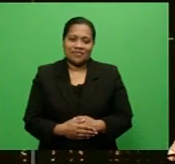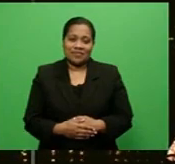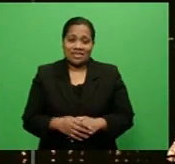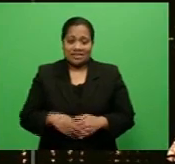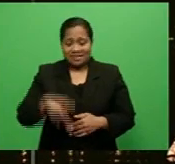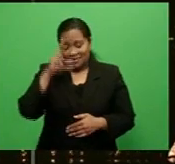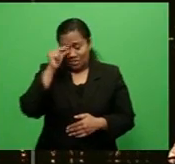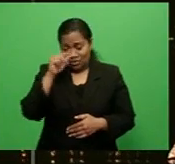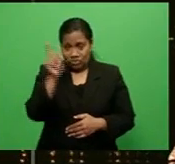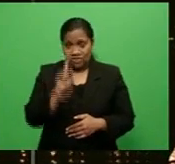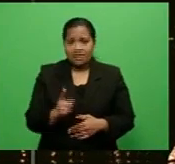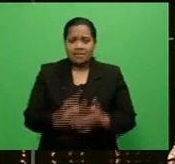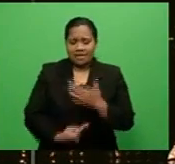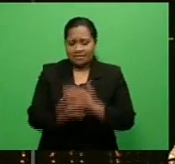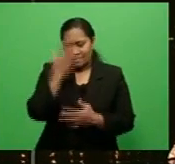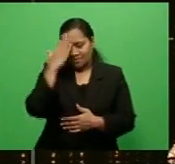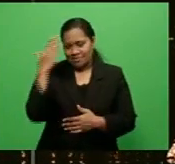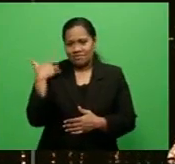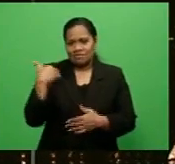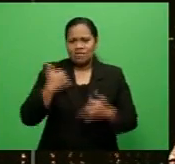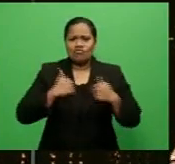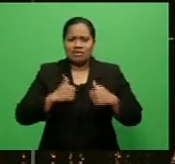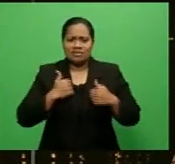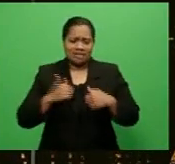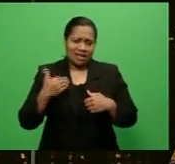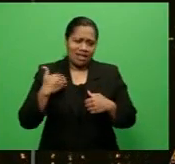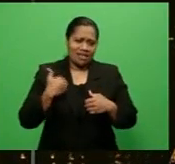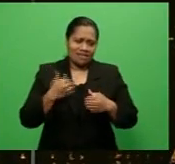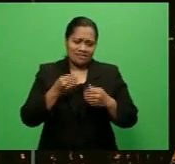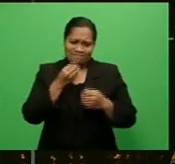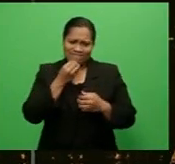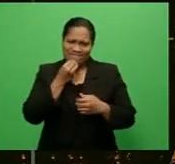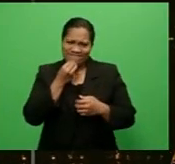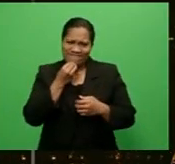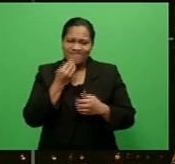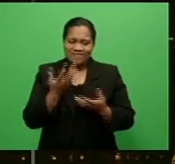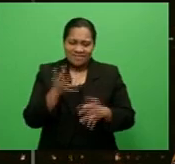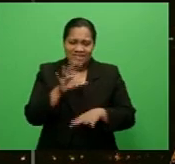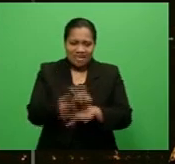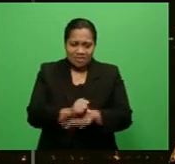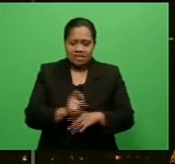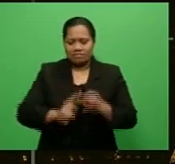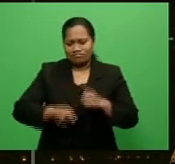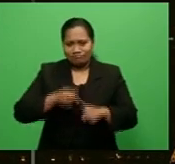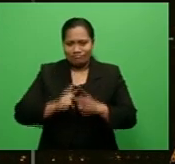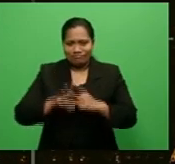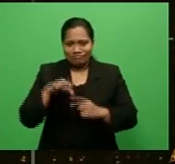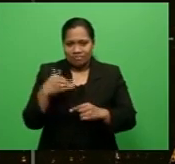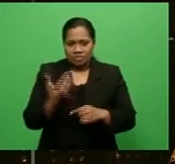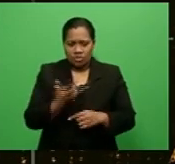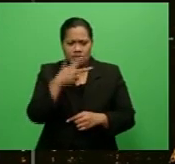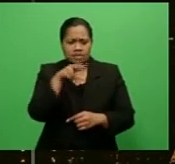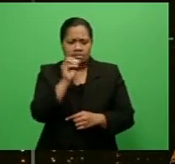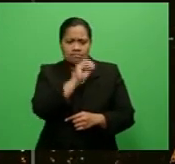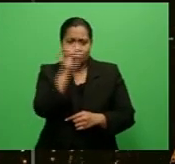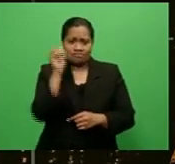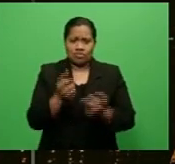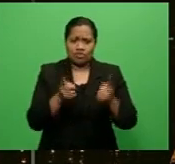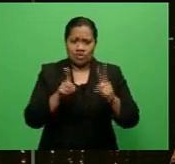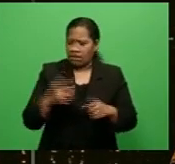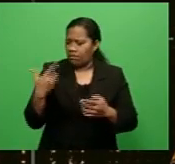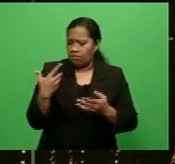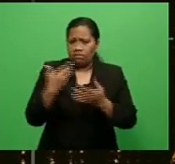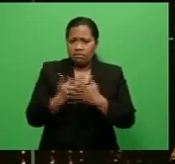Fijians were today once again reminded to practice healthy eating habits and exercise regularly, as 80% of deaths in recent years were